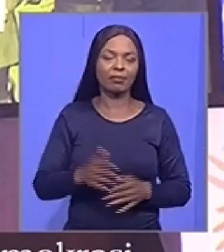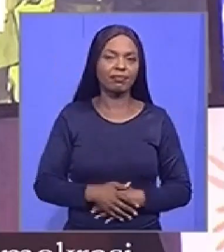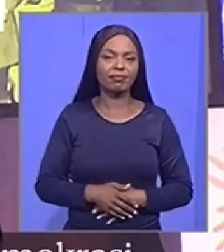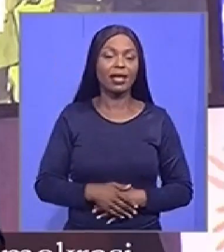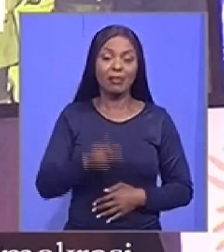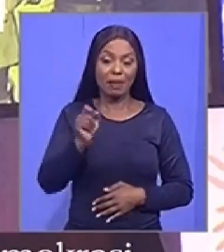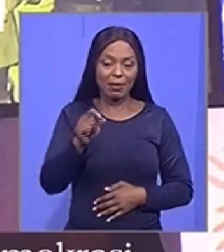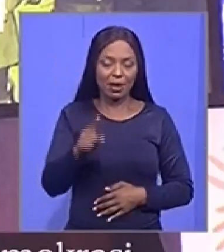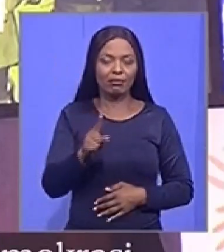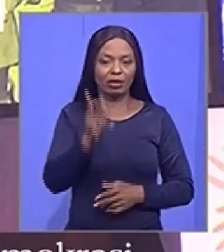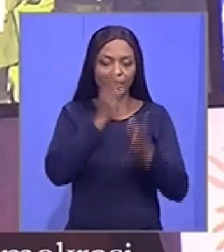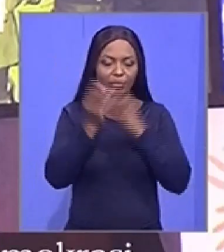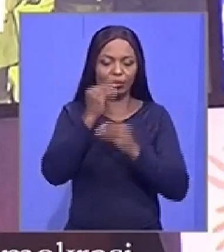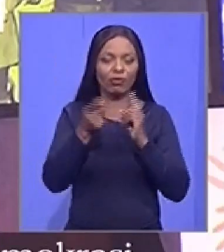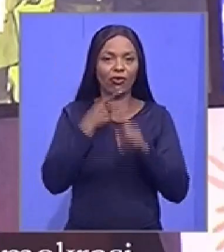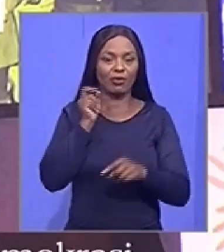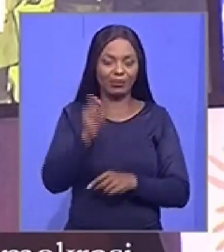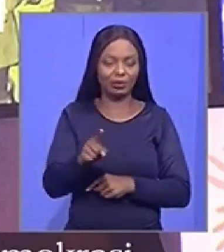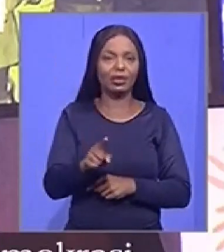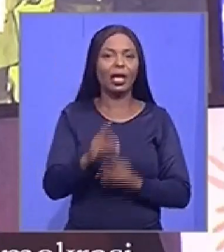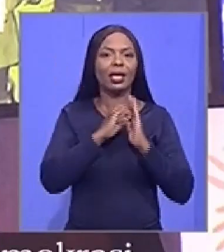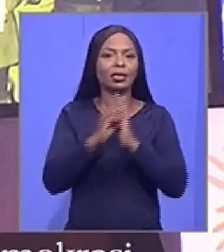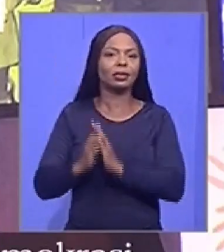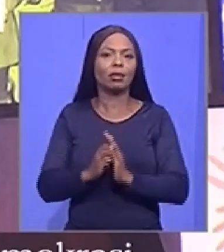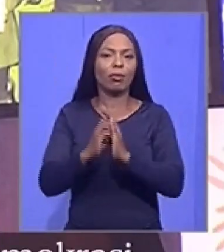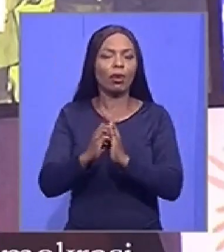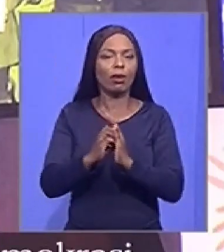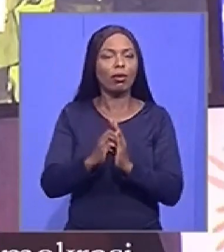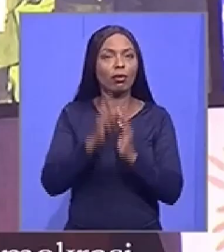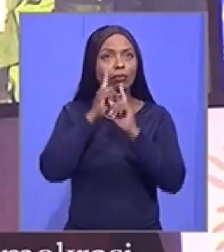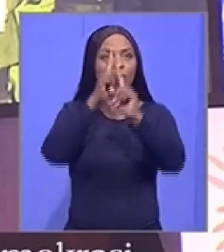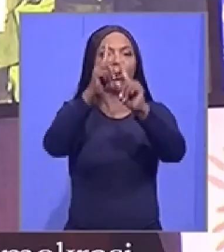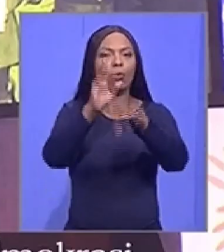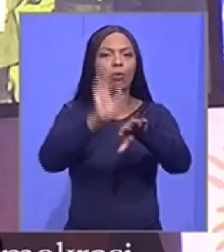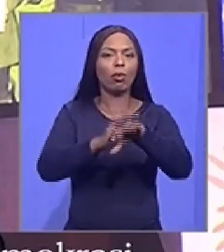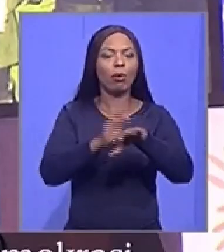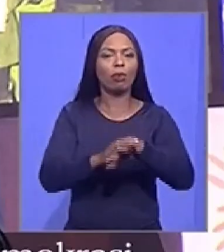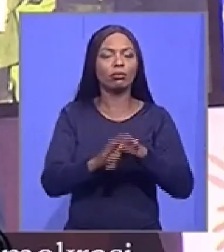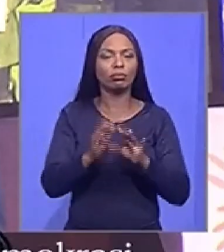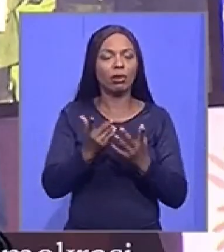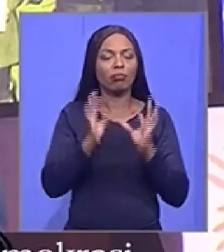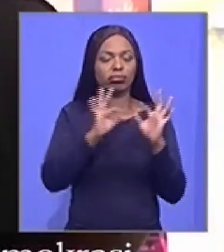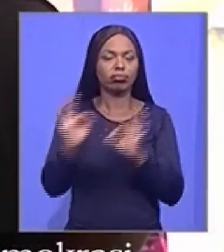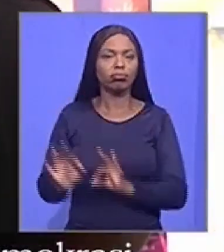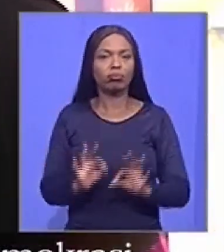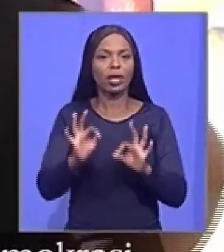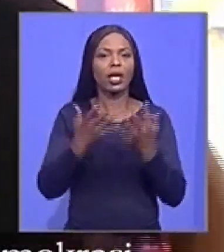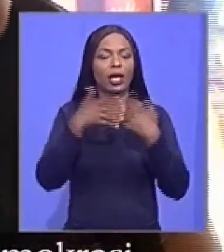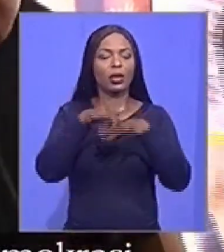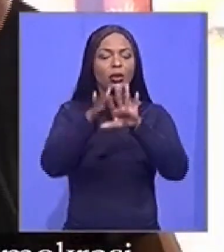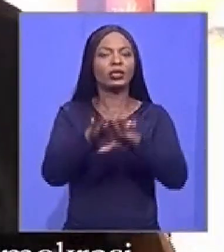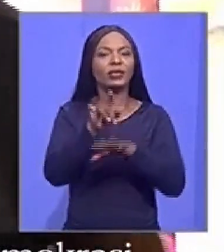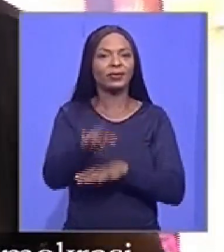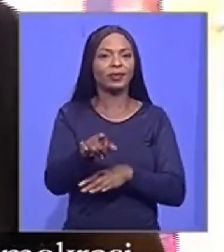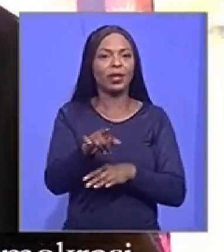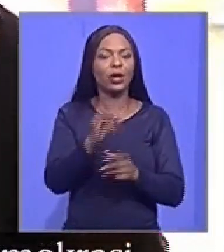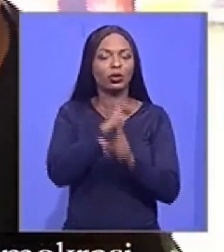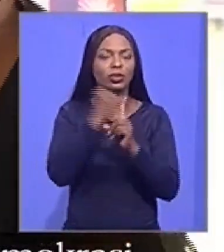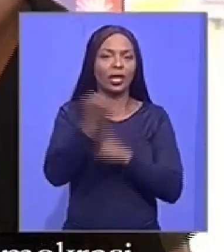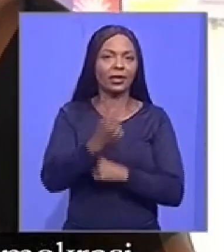example to redouble our efforts towards building a more just, equitable, and inclusive society. IFP yone e